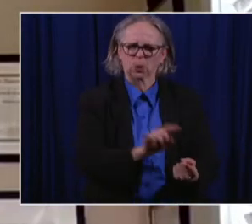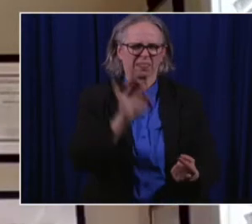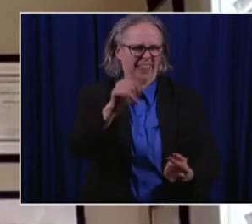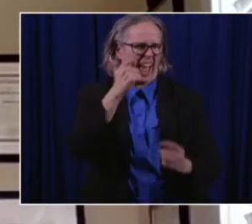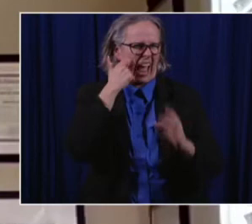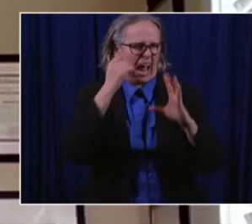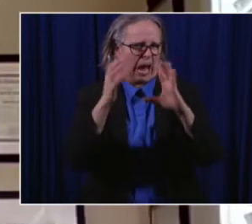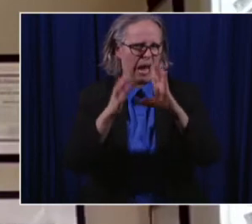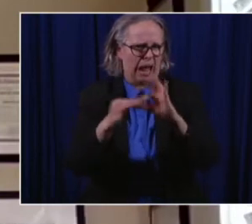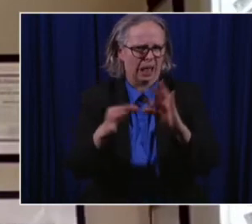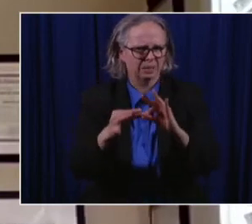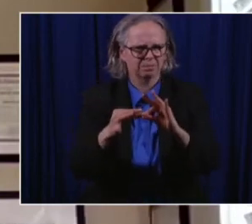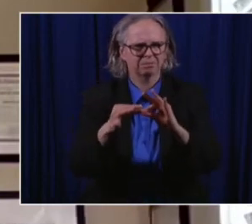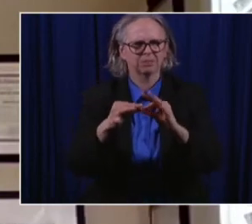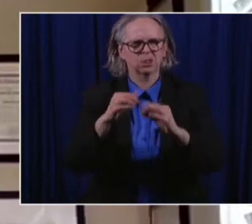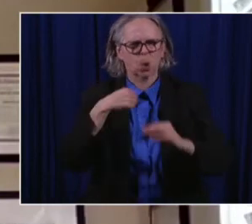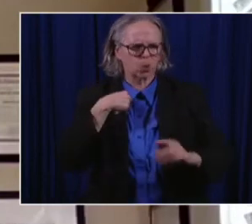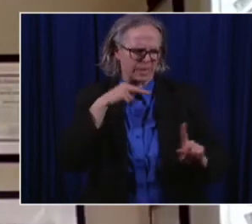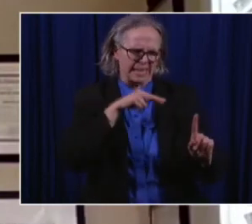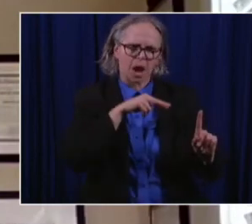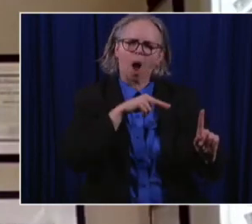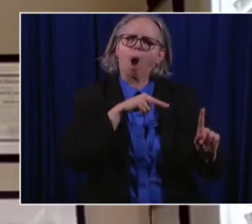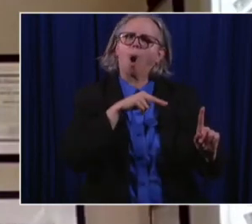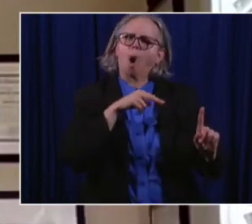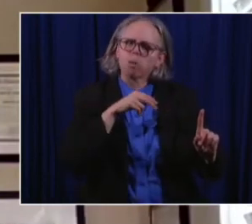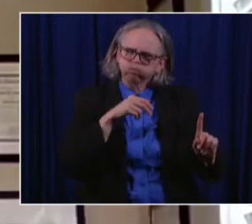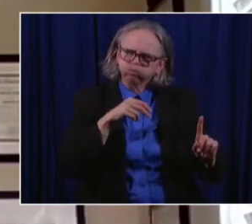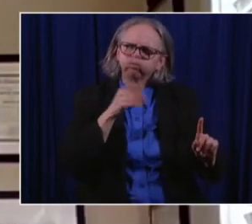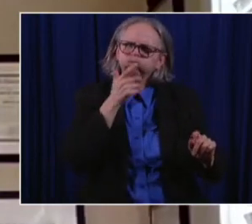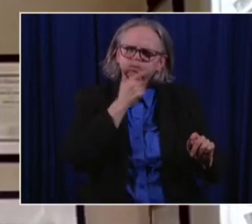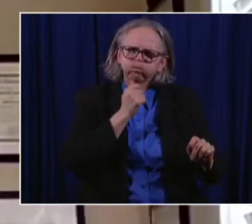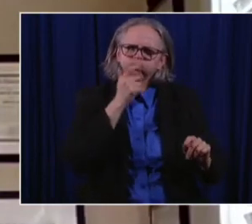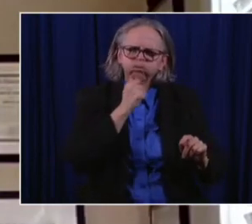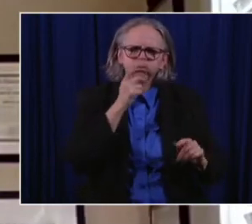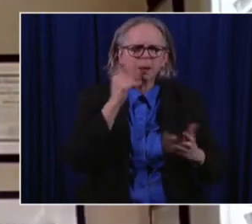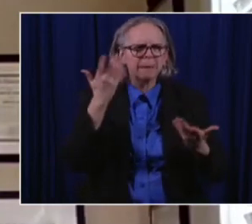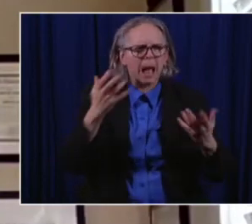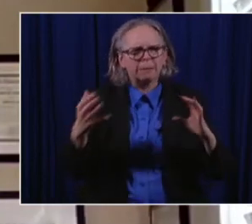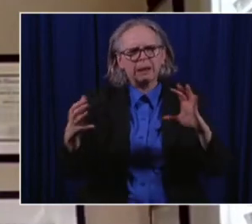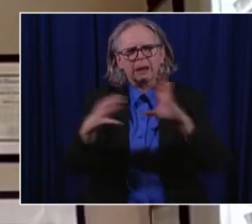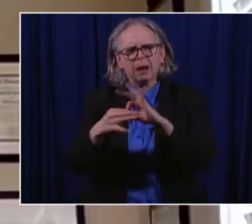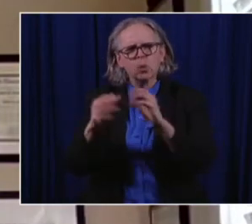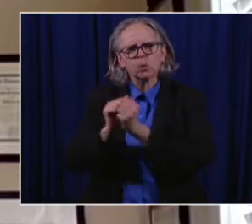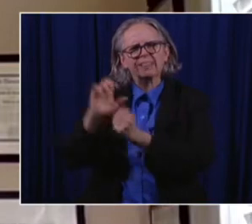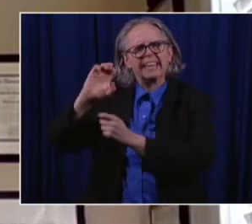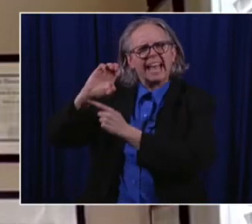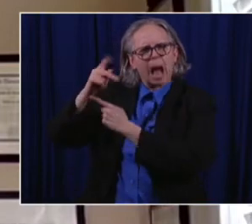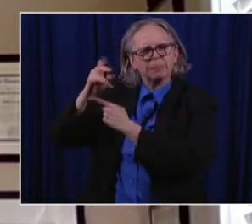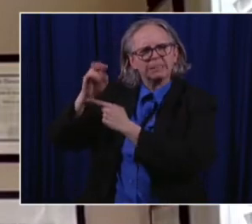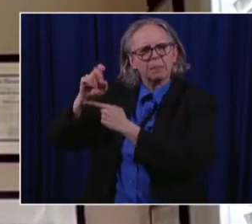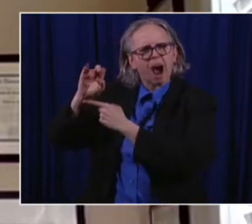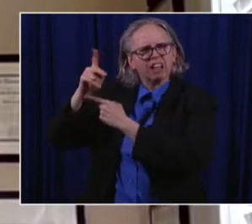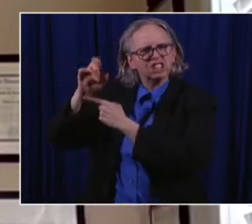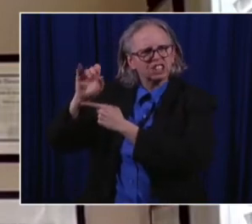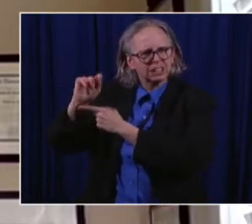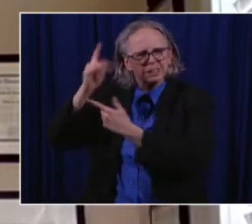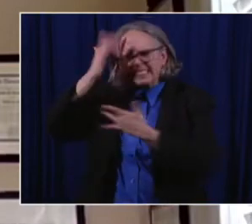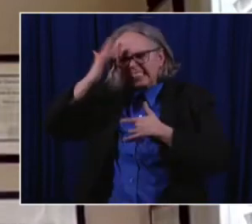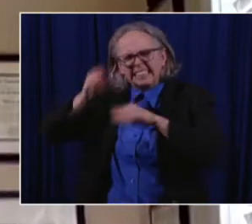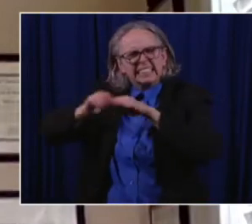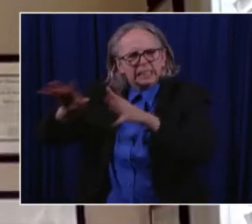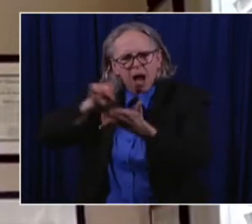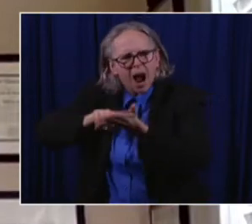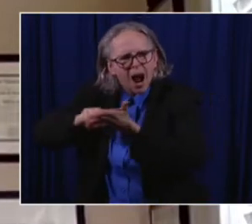with epidemiologists, infectious disease doctors, and we'll be making a determination about that very soon.